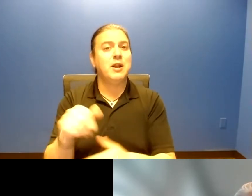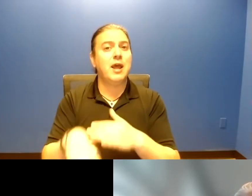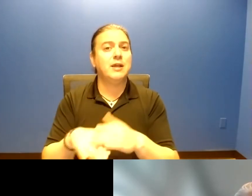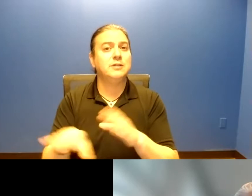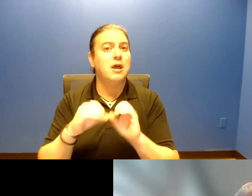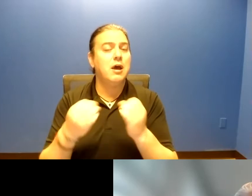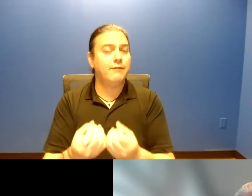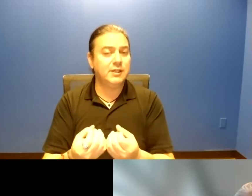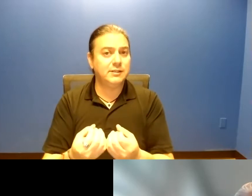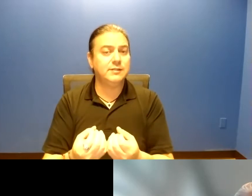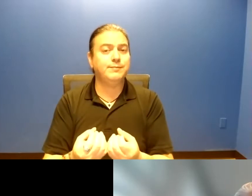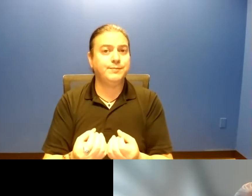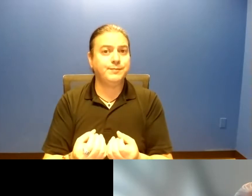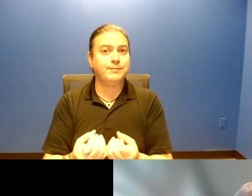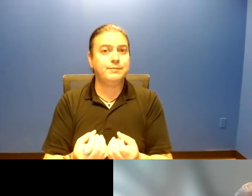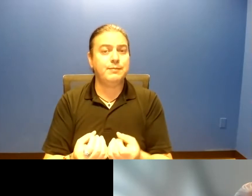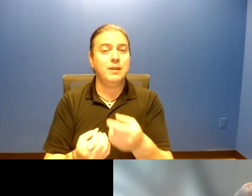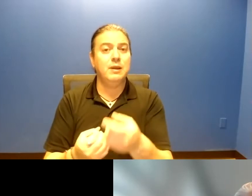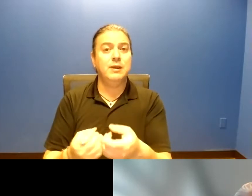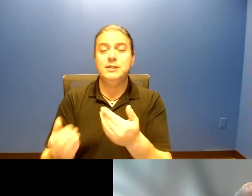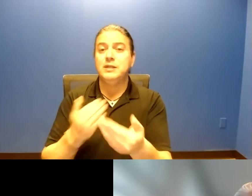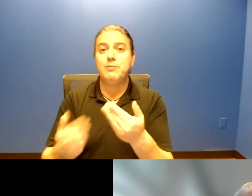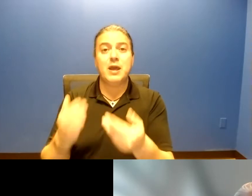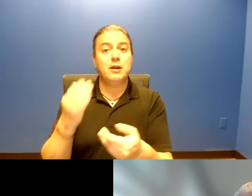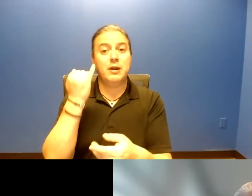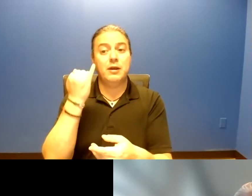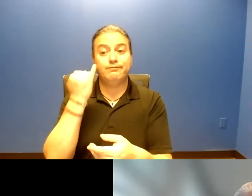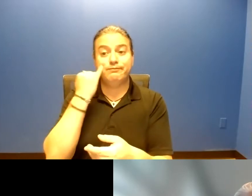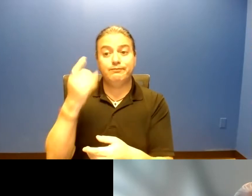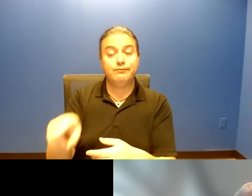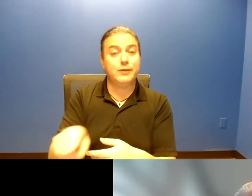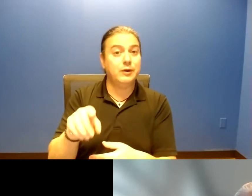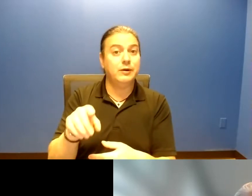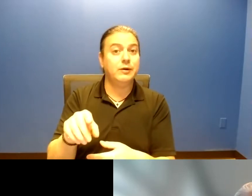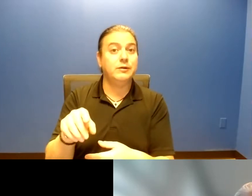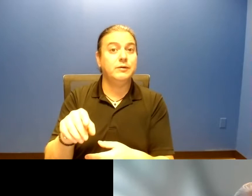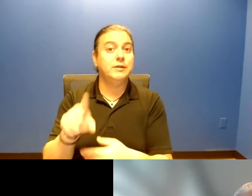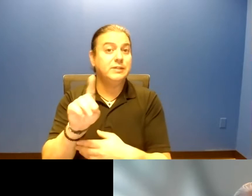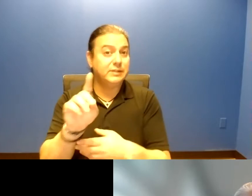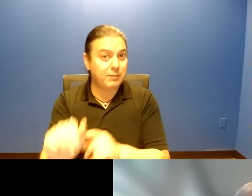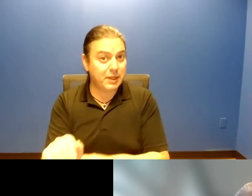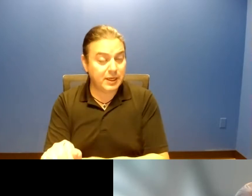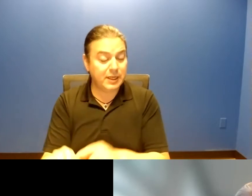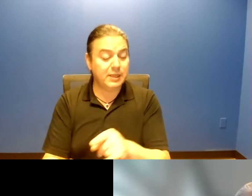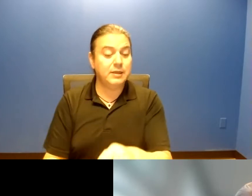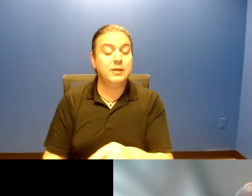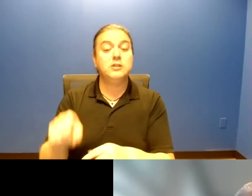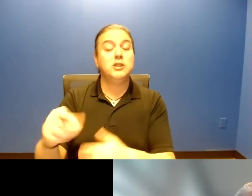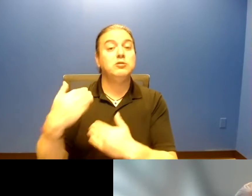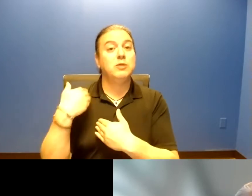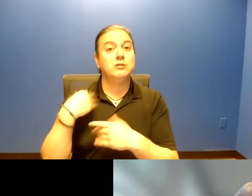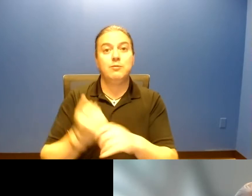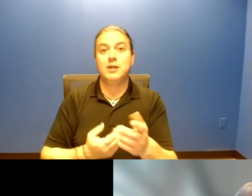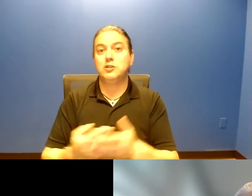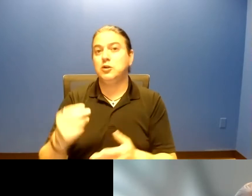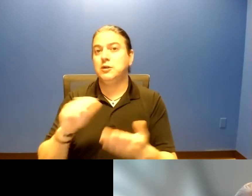citizens, excuse me, regardless of ability, to engage fully in community life. She is responsible for ensuring city